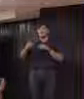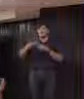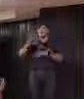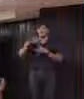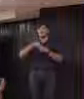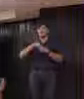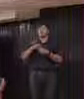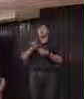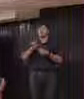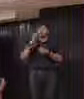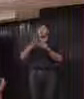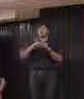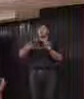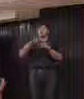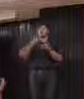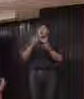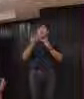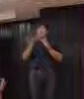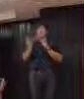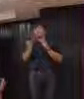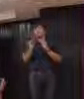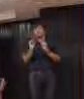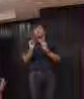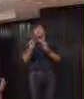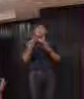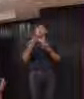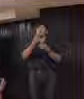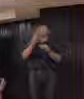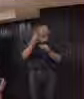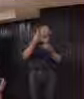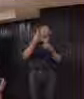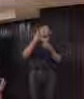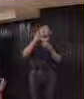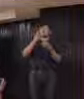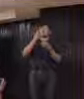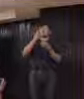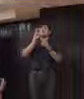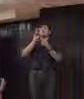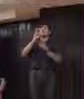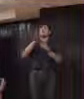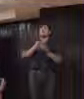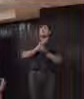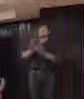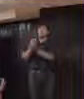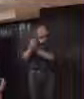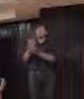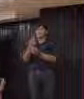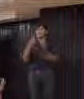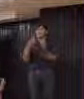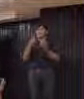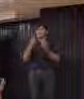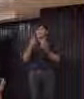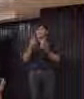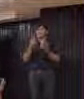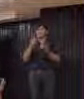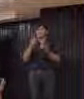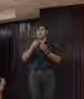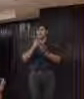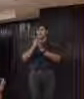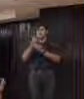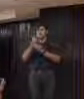alternative? Is the alternative by putting 3,000 of them into prison? Is that a way of